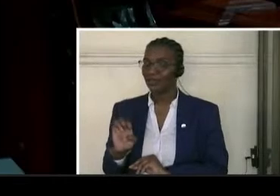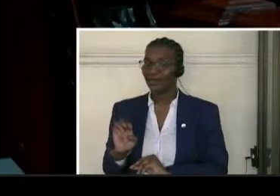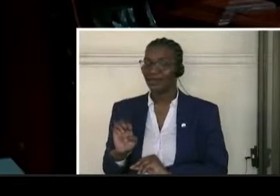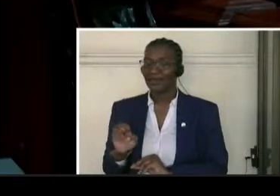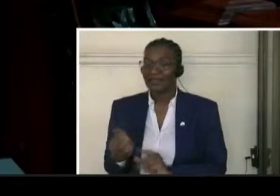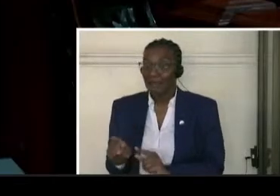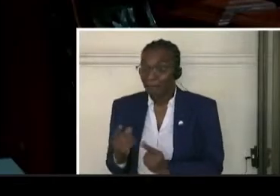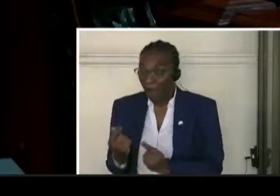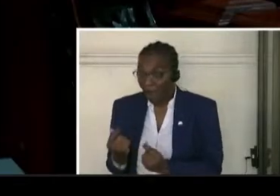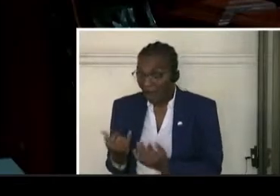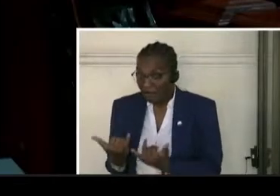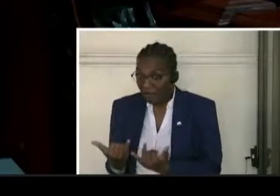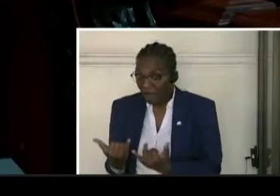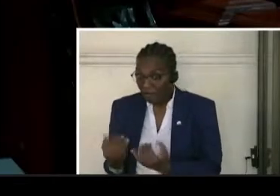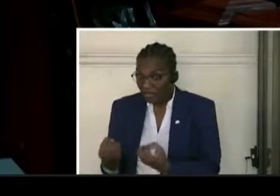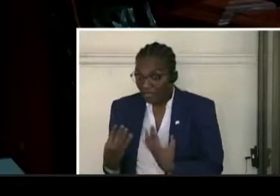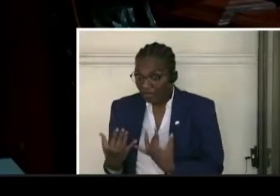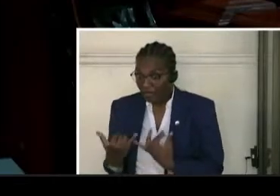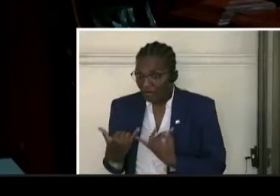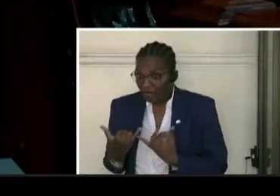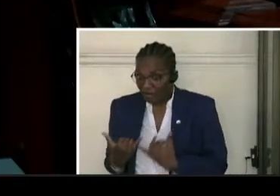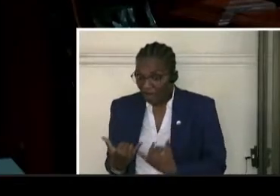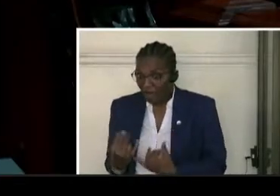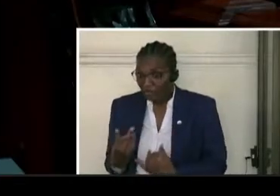it's the money that has been given to us for the